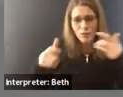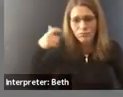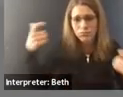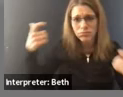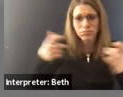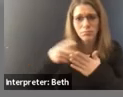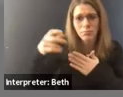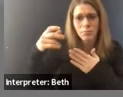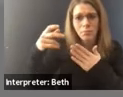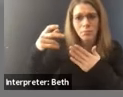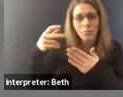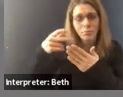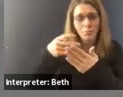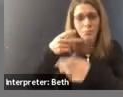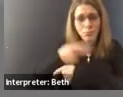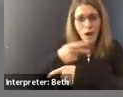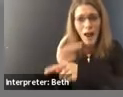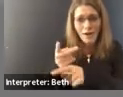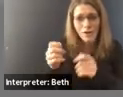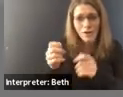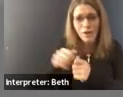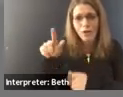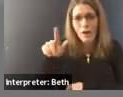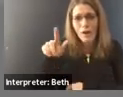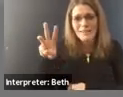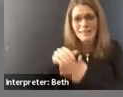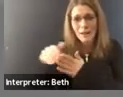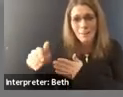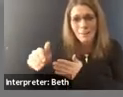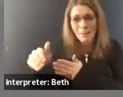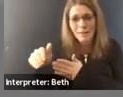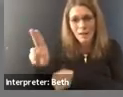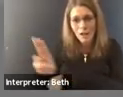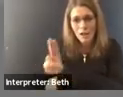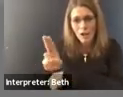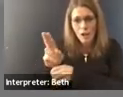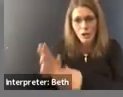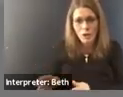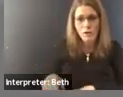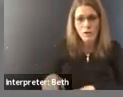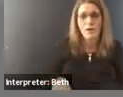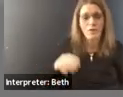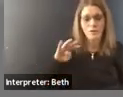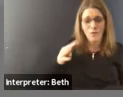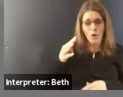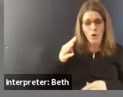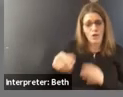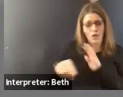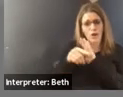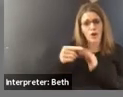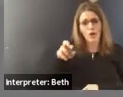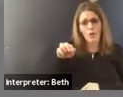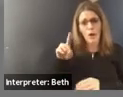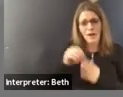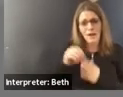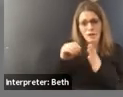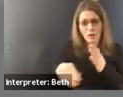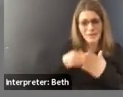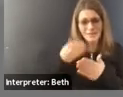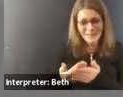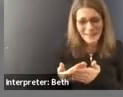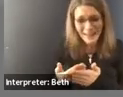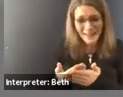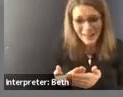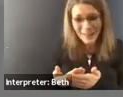fourth grade now get to college? And CAD is a language for them. All of us,